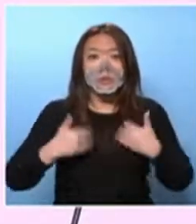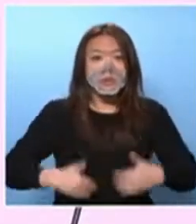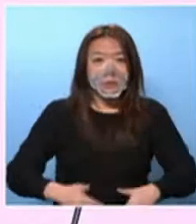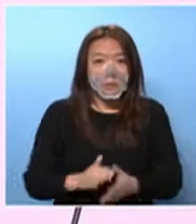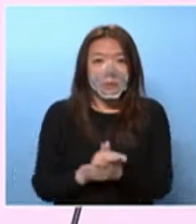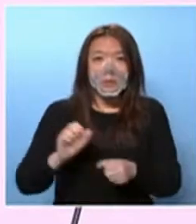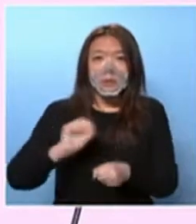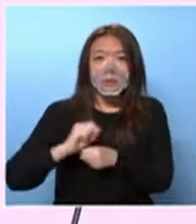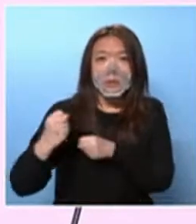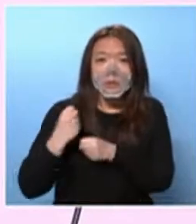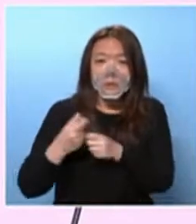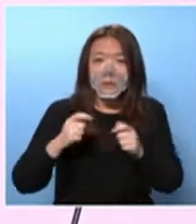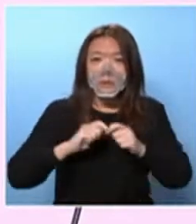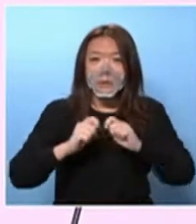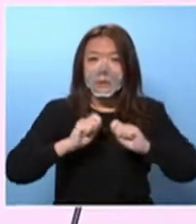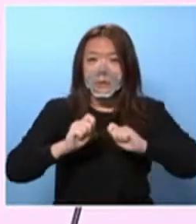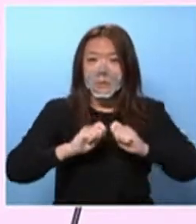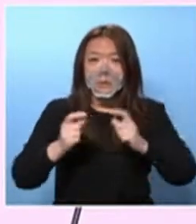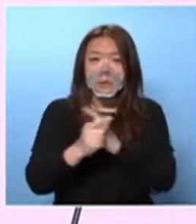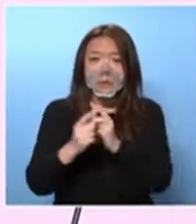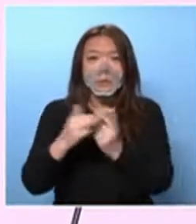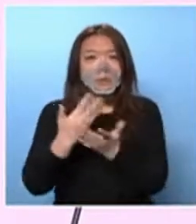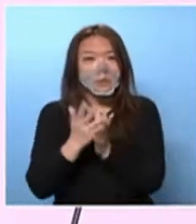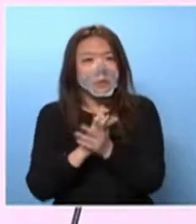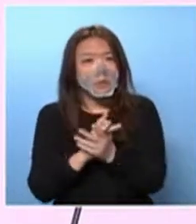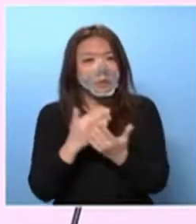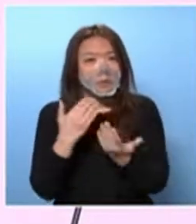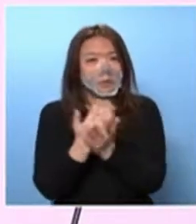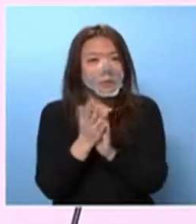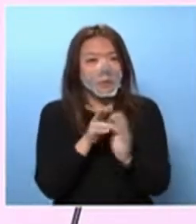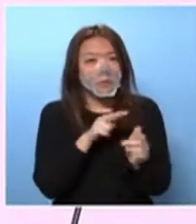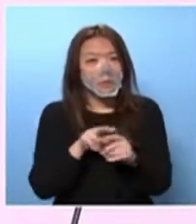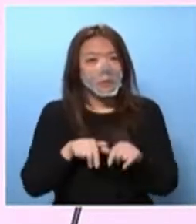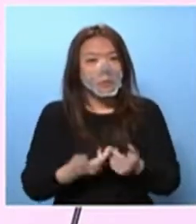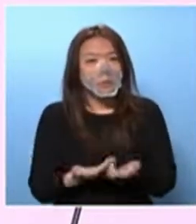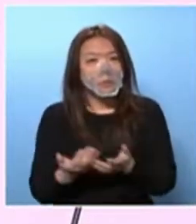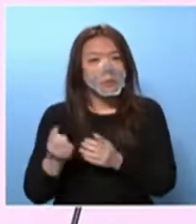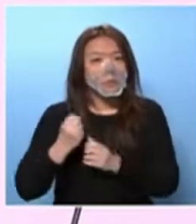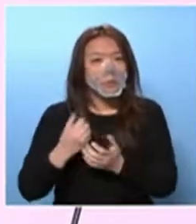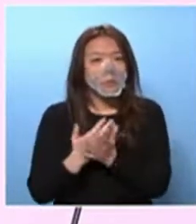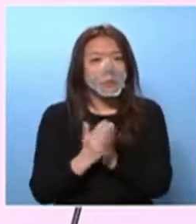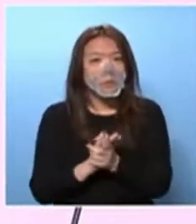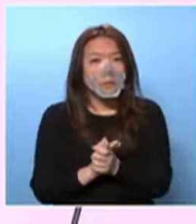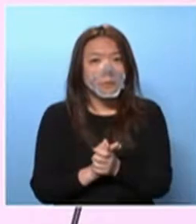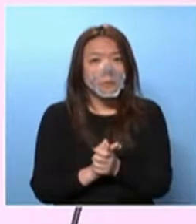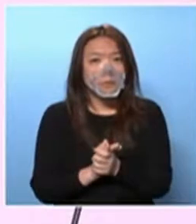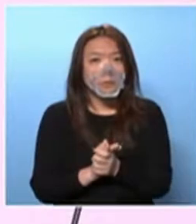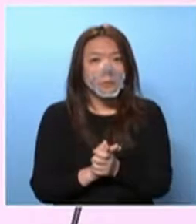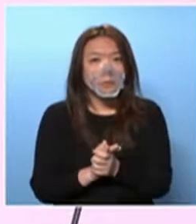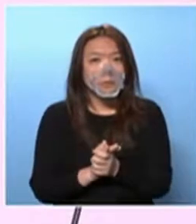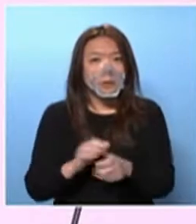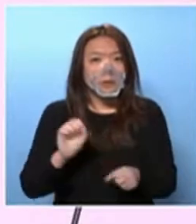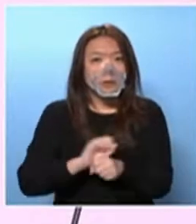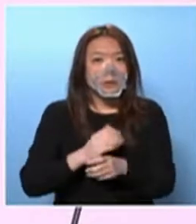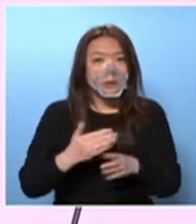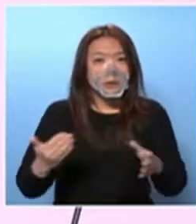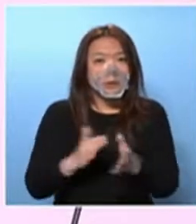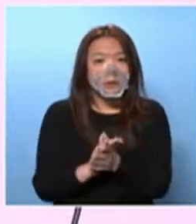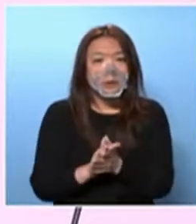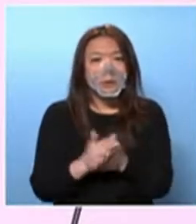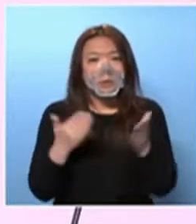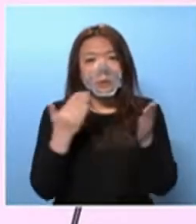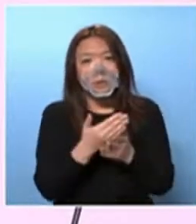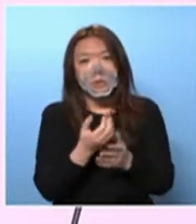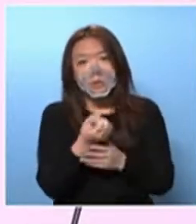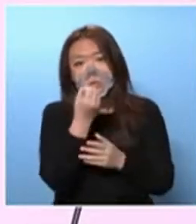strengthening its function as a global offshore RMB business hub, an international asset management center, and a risk management center,